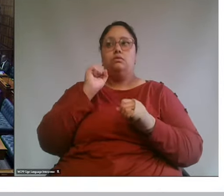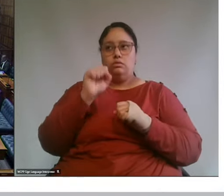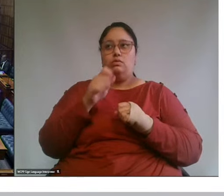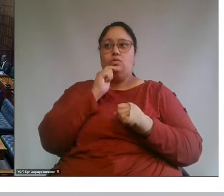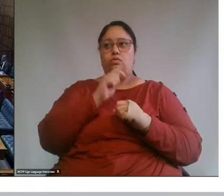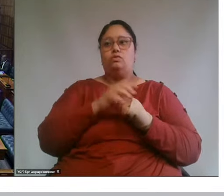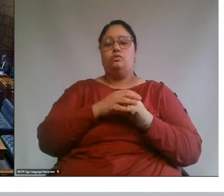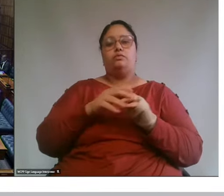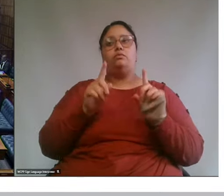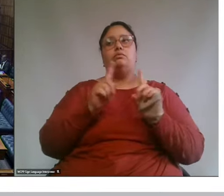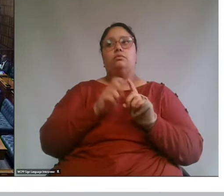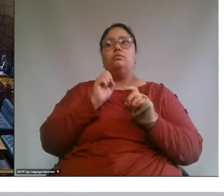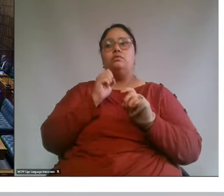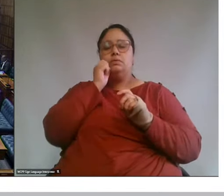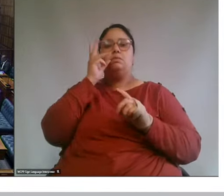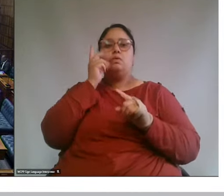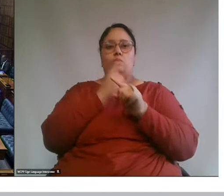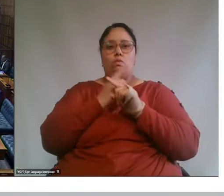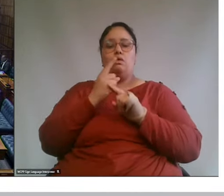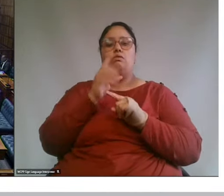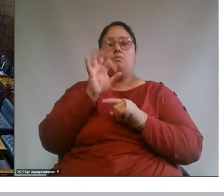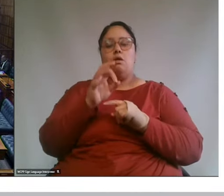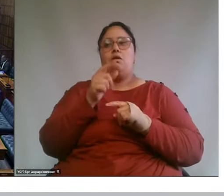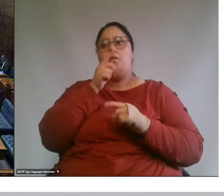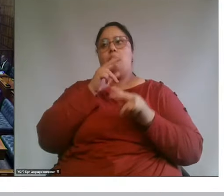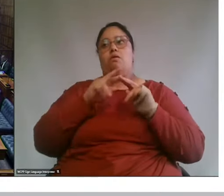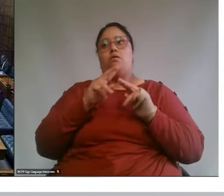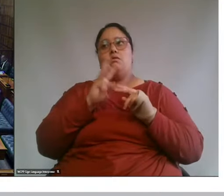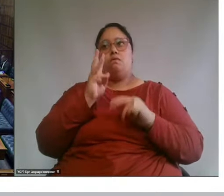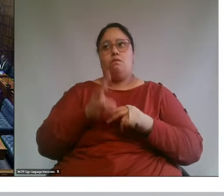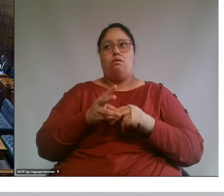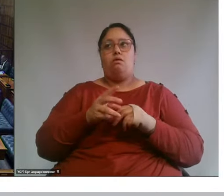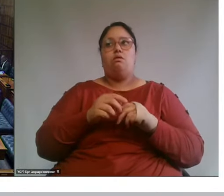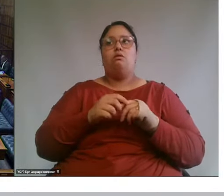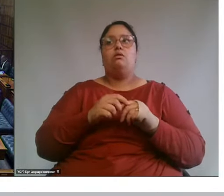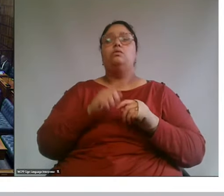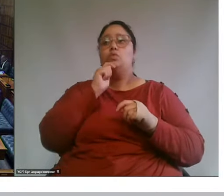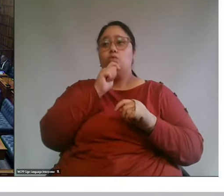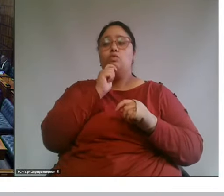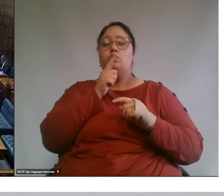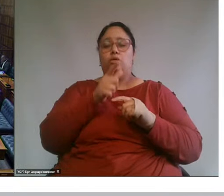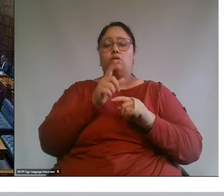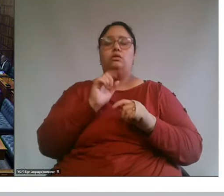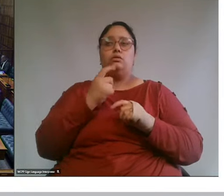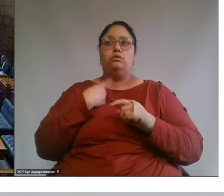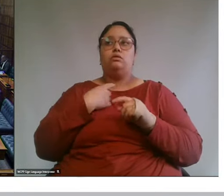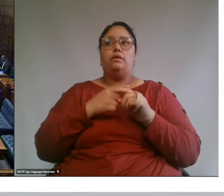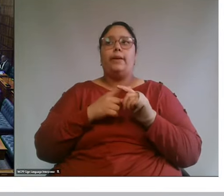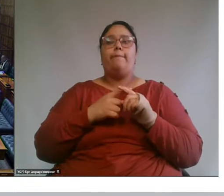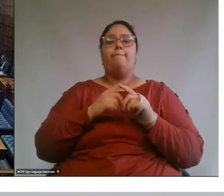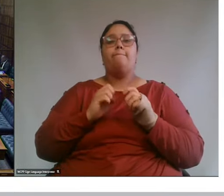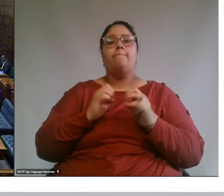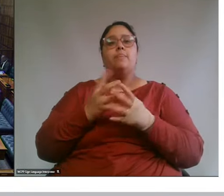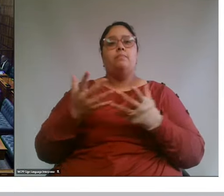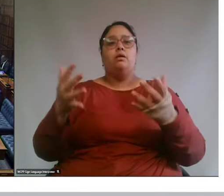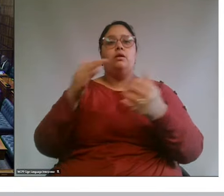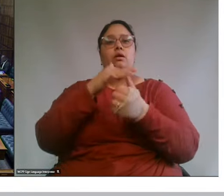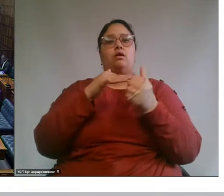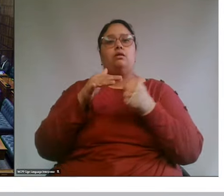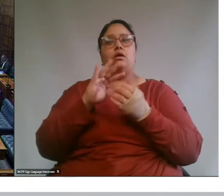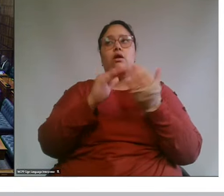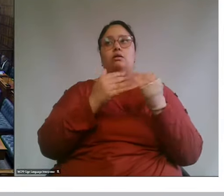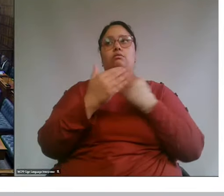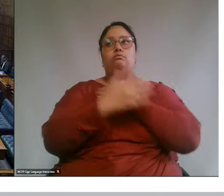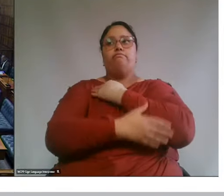for example some companies had multiple trade agreements in different countries and those are as a result of the different